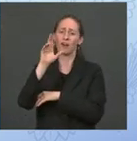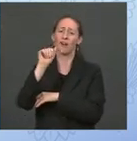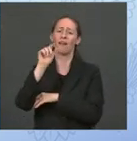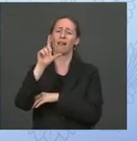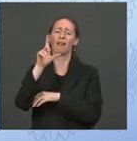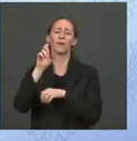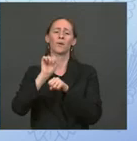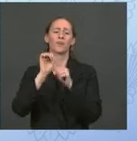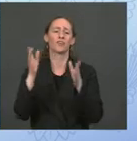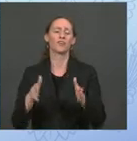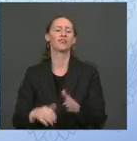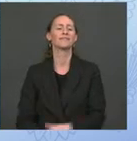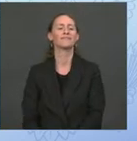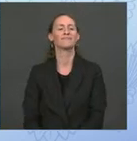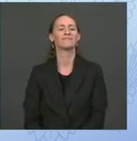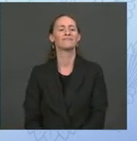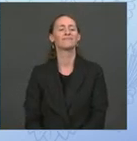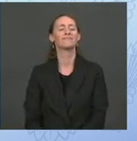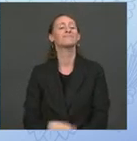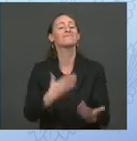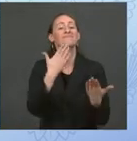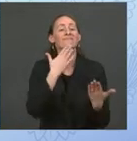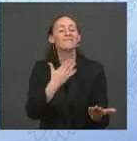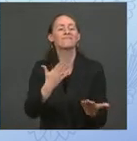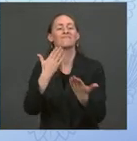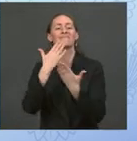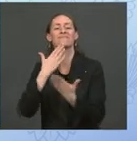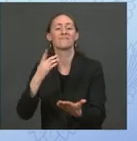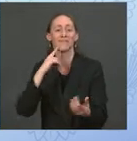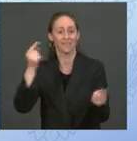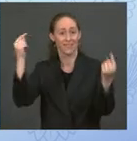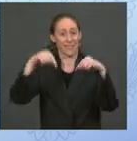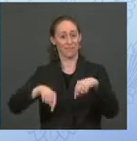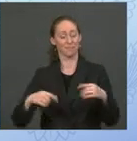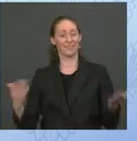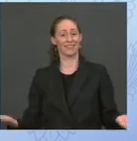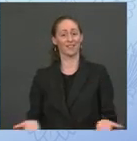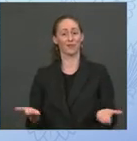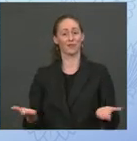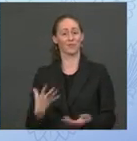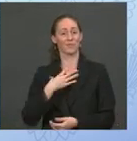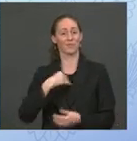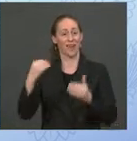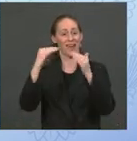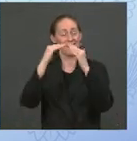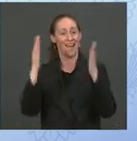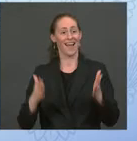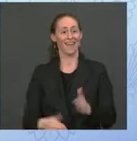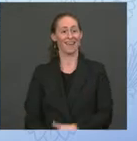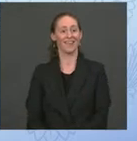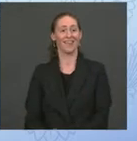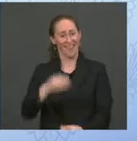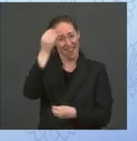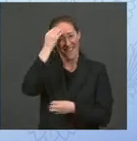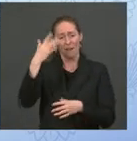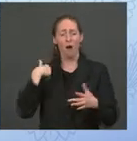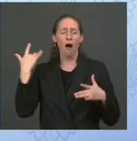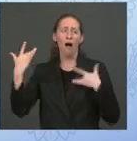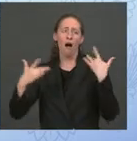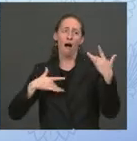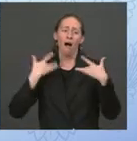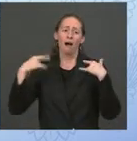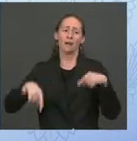for being here, and thank you for coming to the White House. You don't know how much I have looked forward to this day.